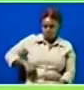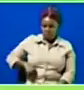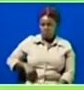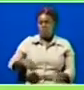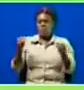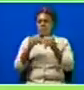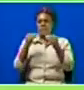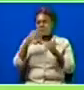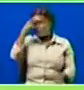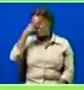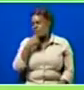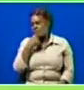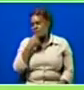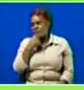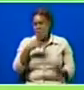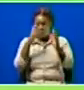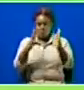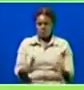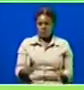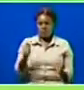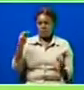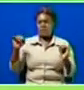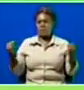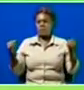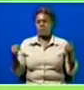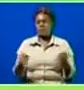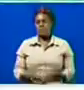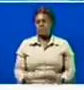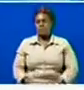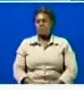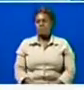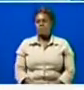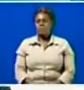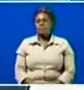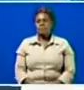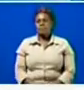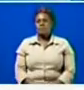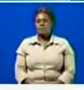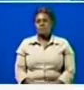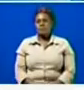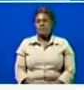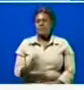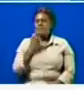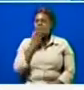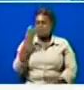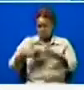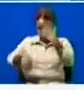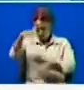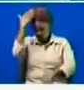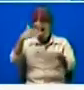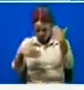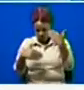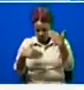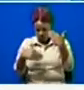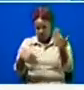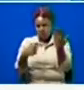meeting Thika Queens. Rotuno Kwenyike, KTN Sports. Jomo Kenyatta University of Agriculture